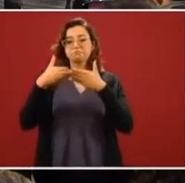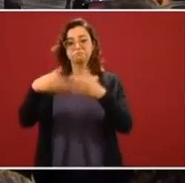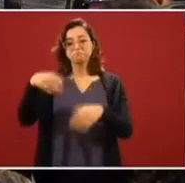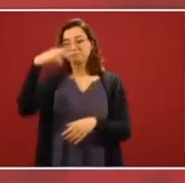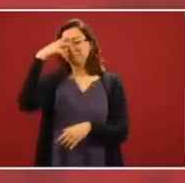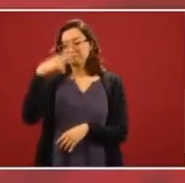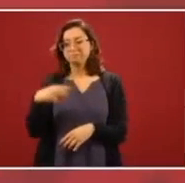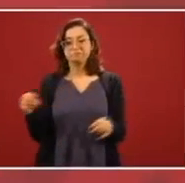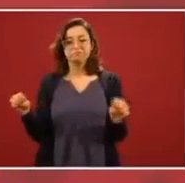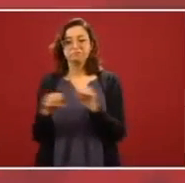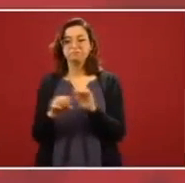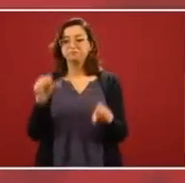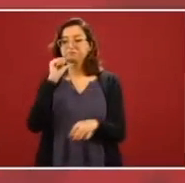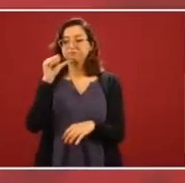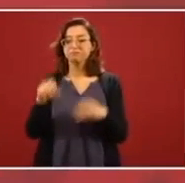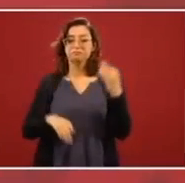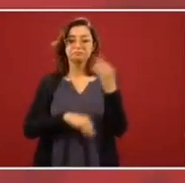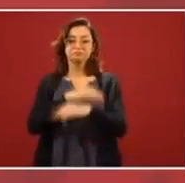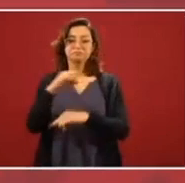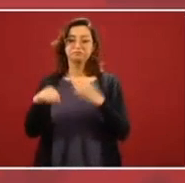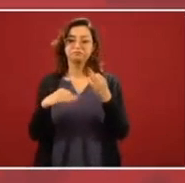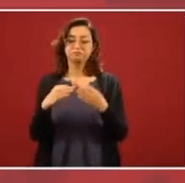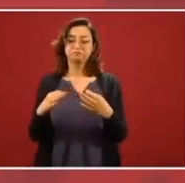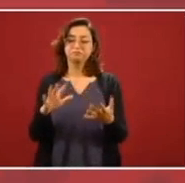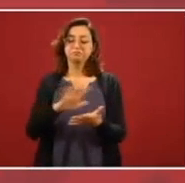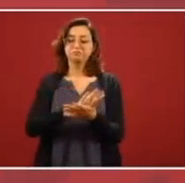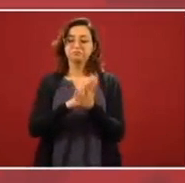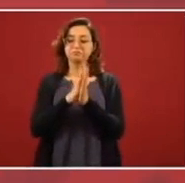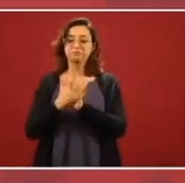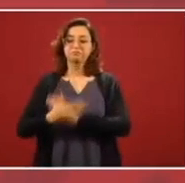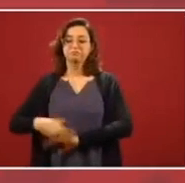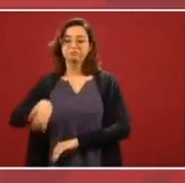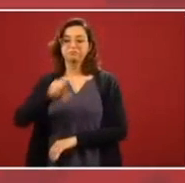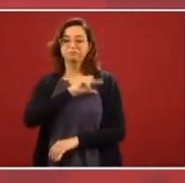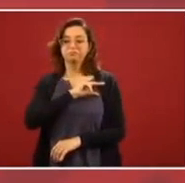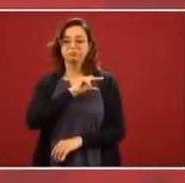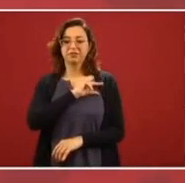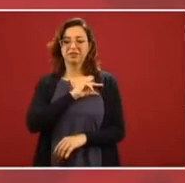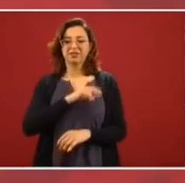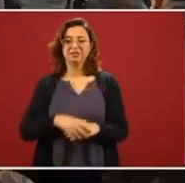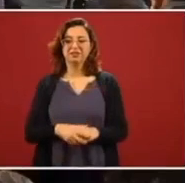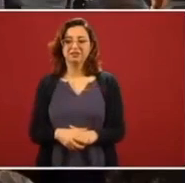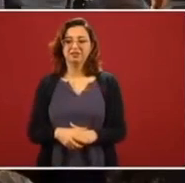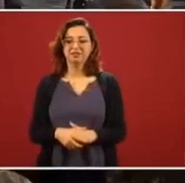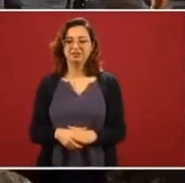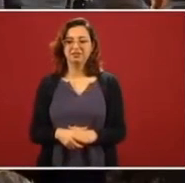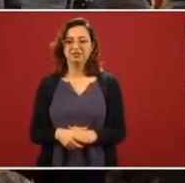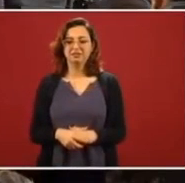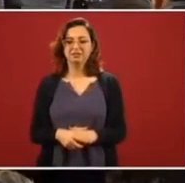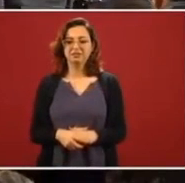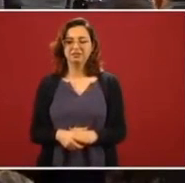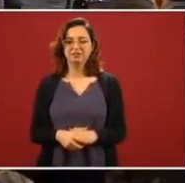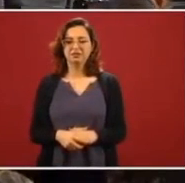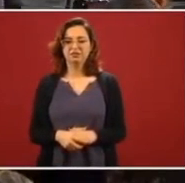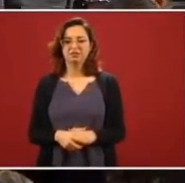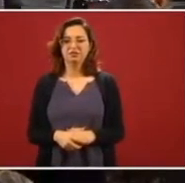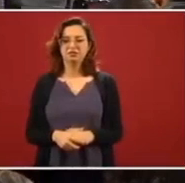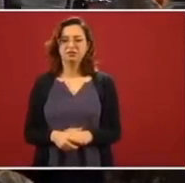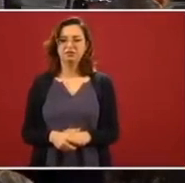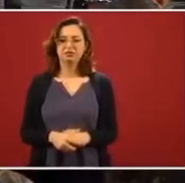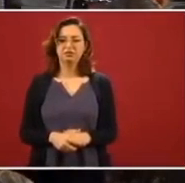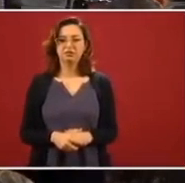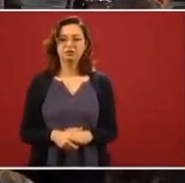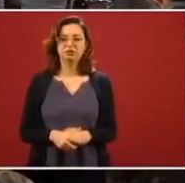Mexican. son embarcaciones extranjeras. All of them are foreign Sí. boats. Lo que yo quiero también que But what I would